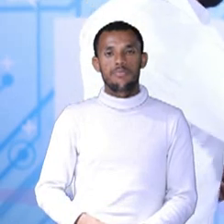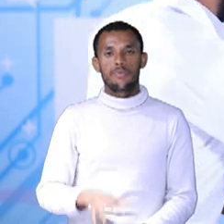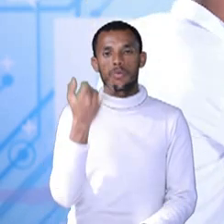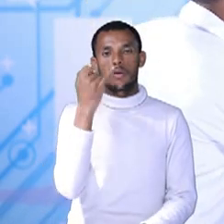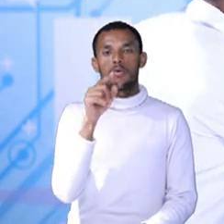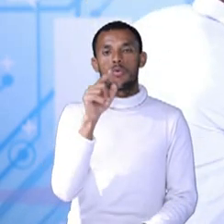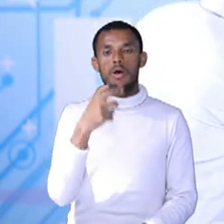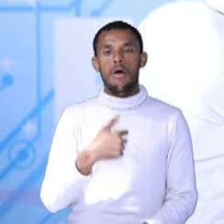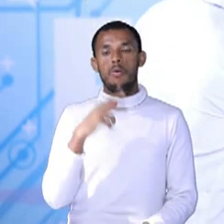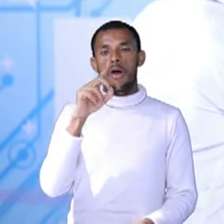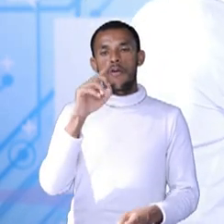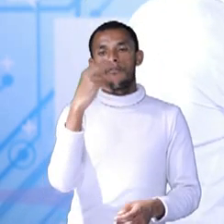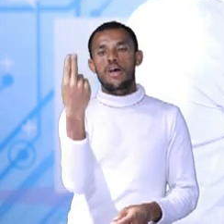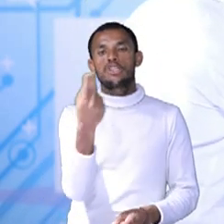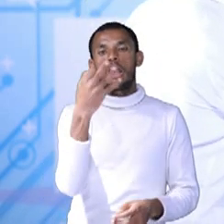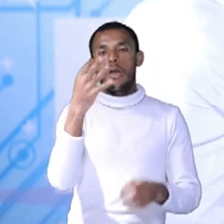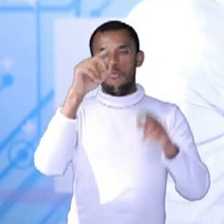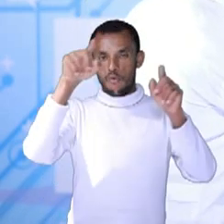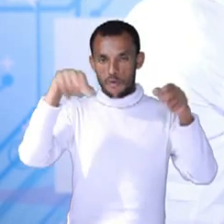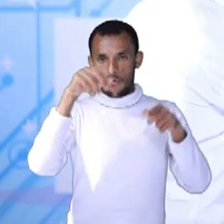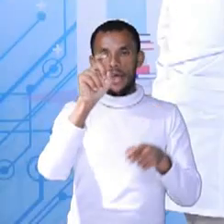If you have one function here, f of x,